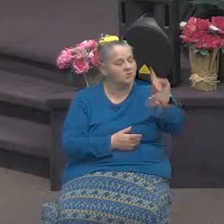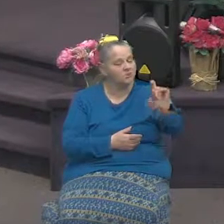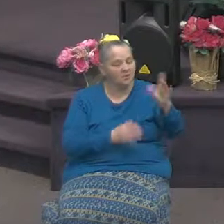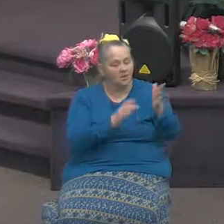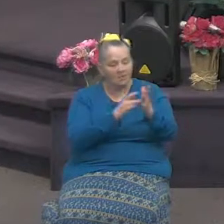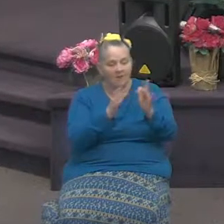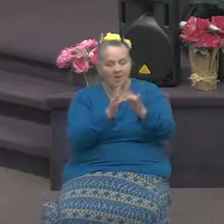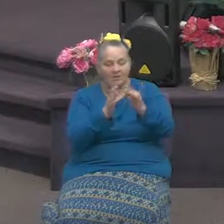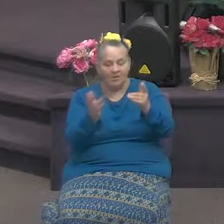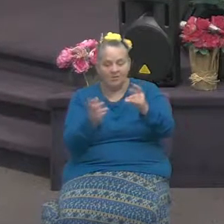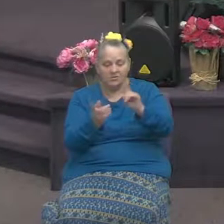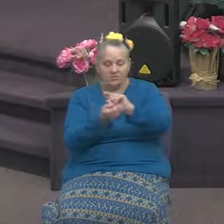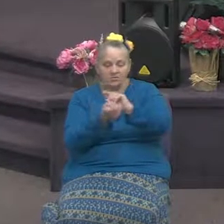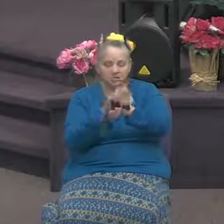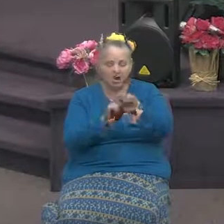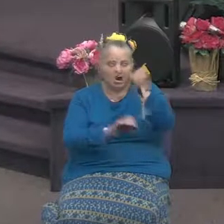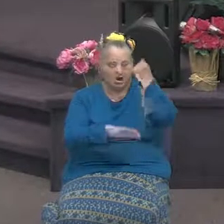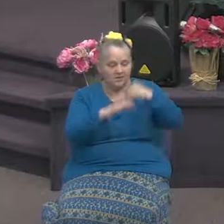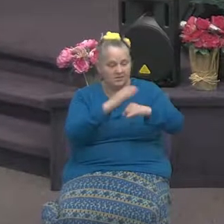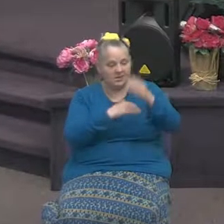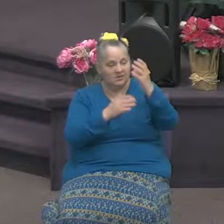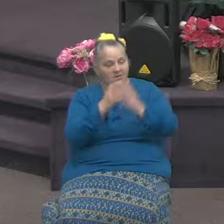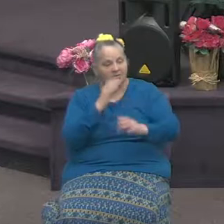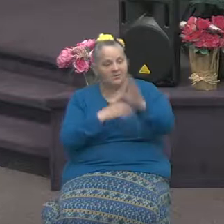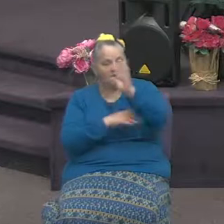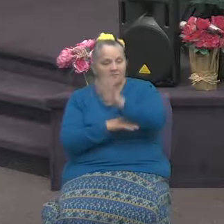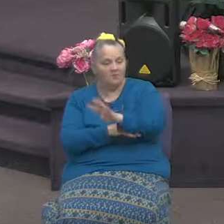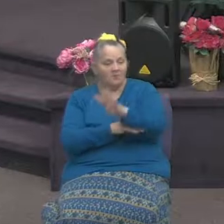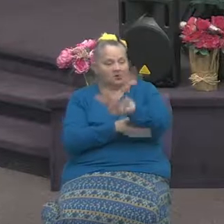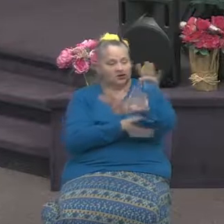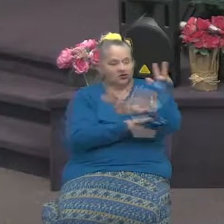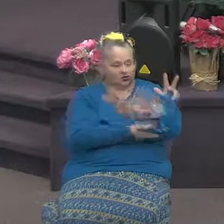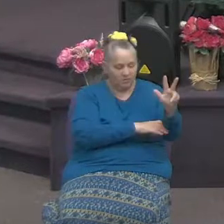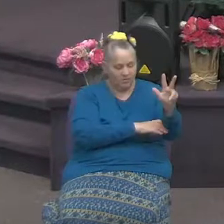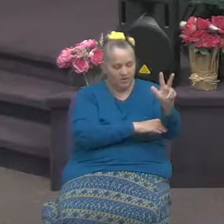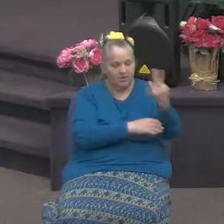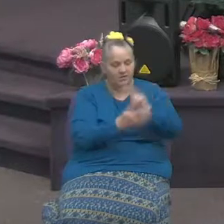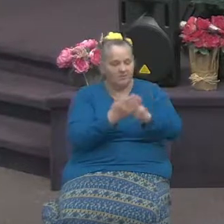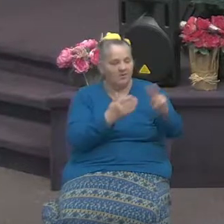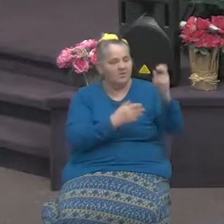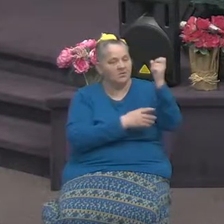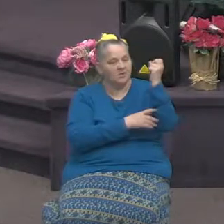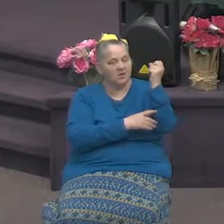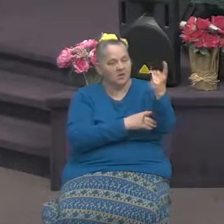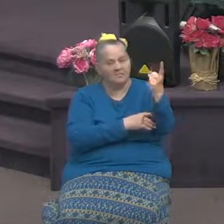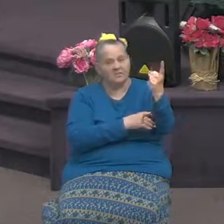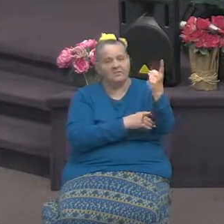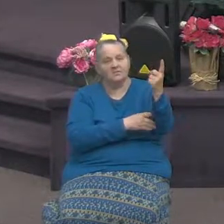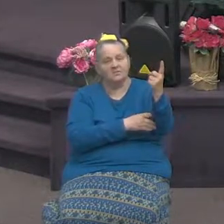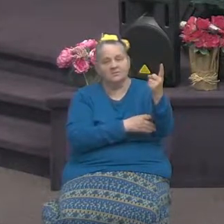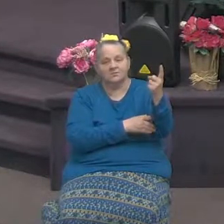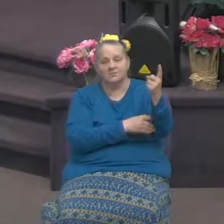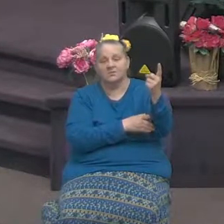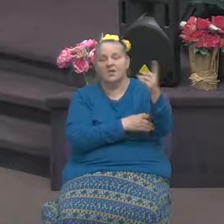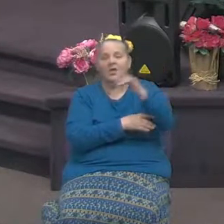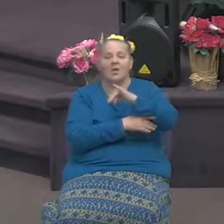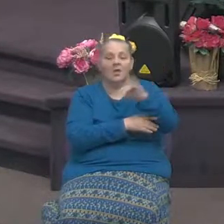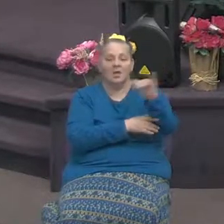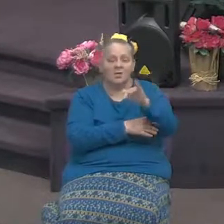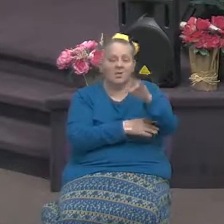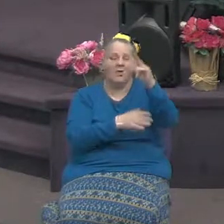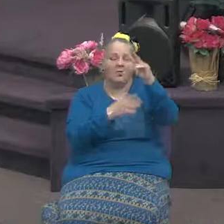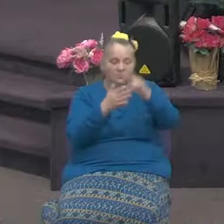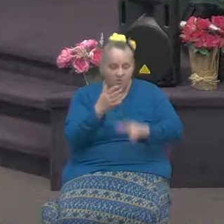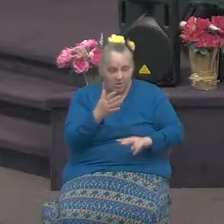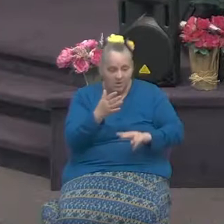have your Bibles, I want you to turn to Isaiah chapter 43, and we're going to start at verse 11. And I'm also going to